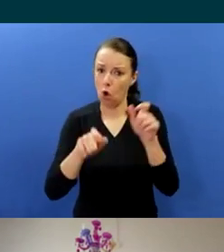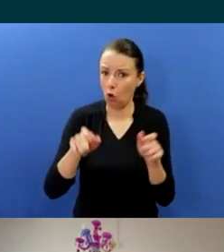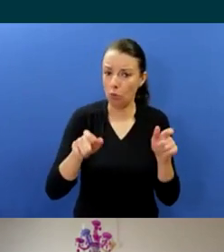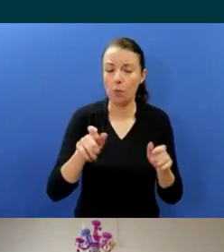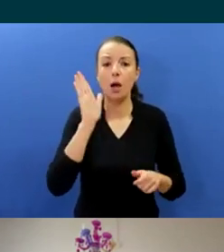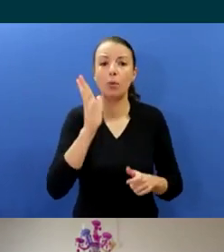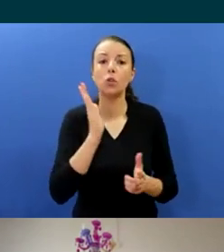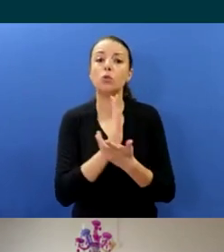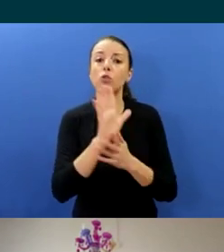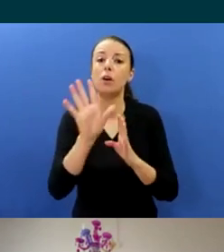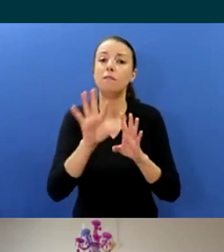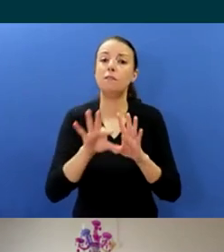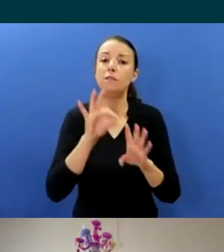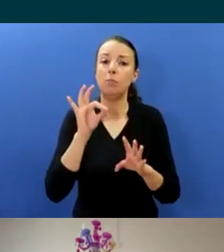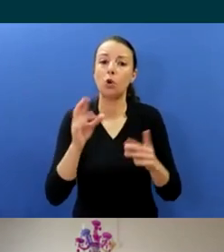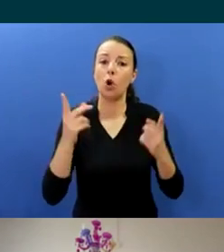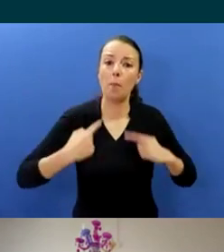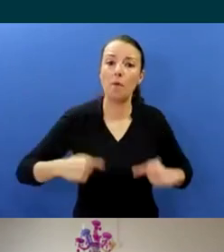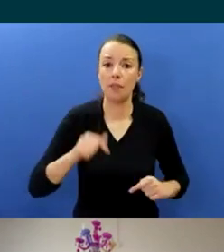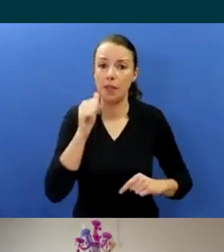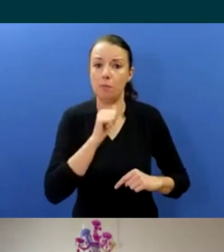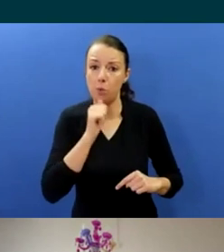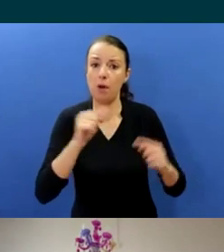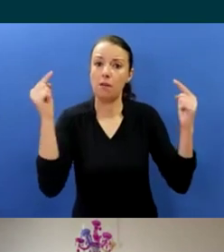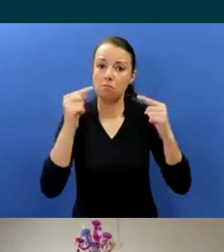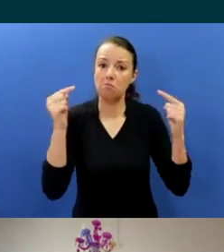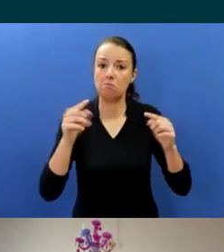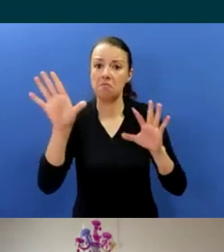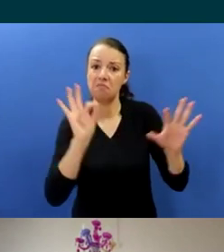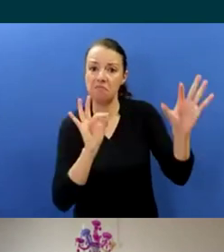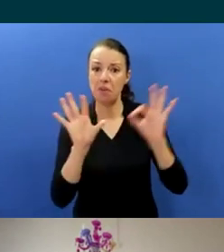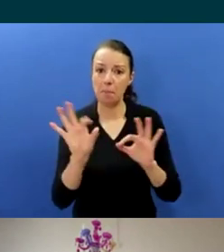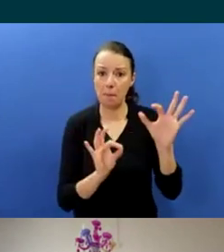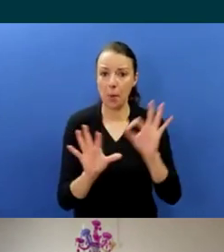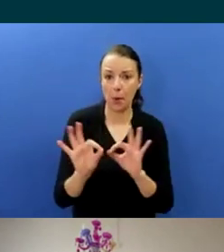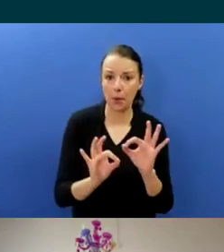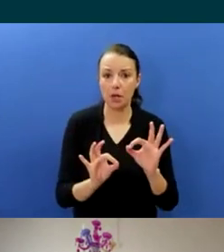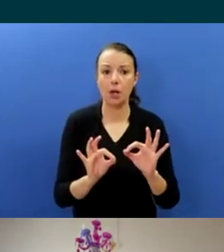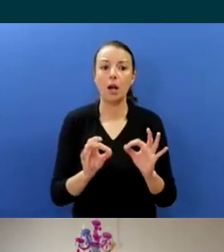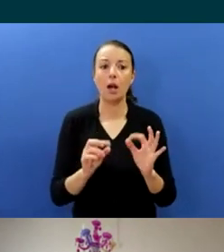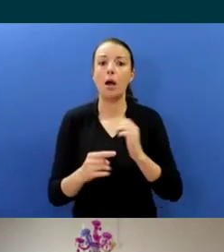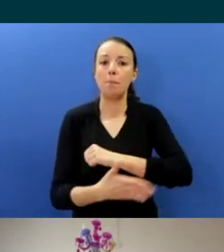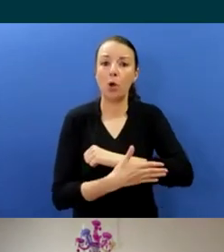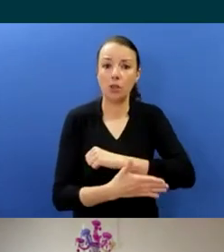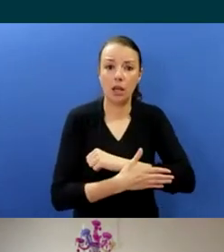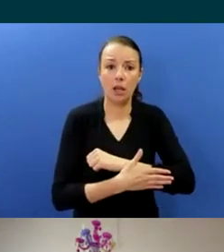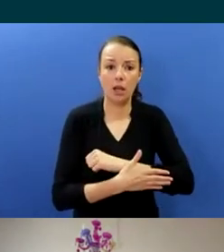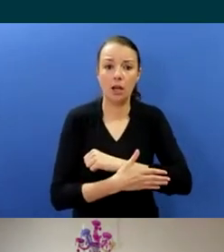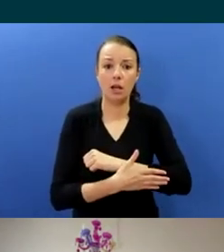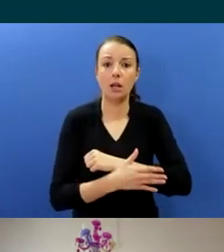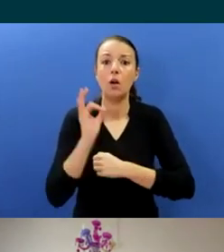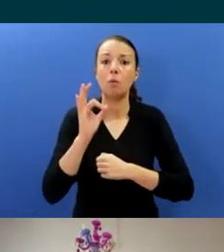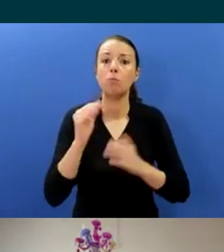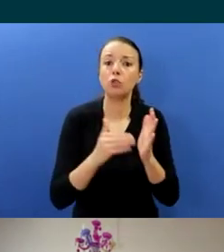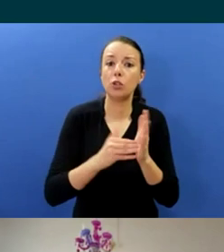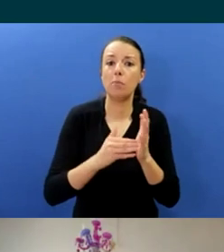this representativeness of the population. And then we get to the famous, for Sarajevo, 80 people who will